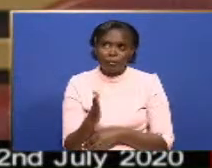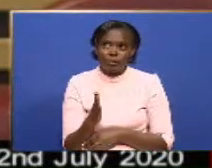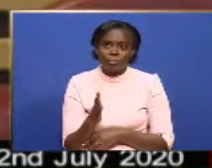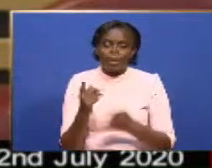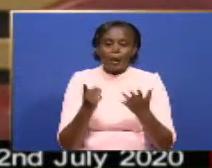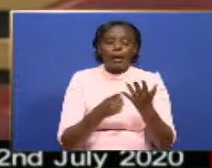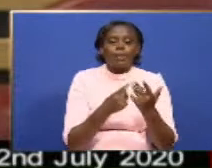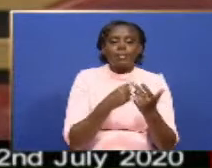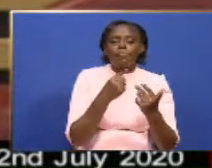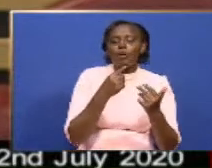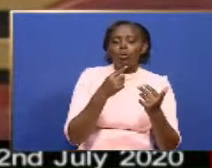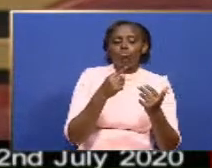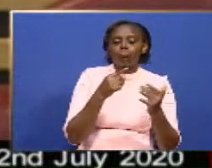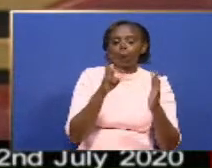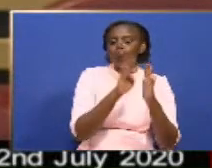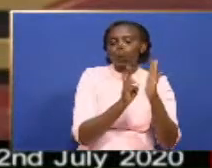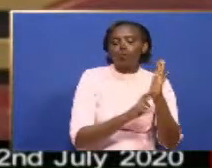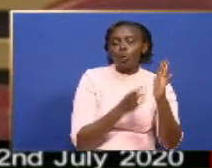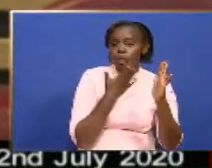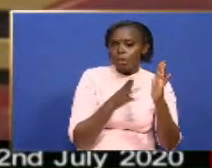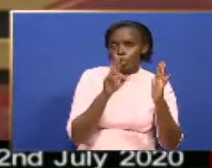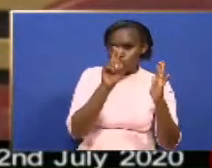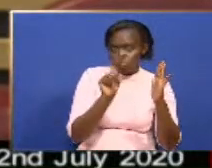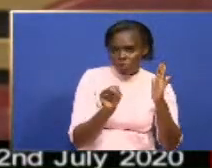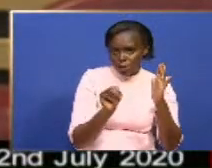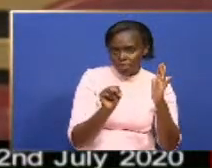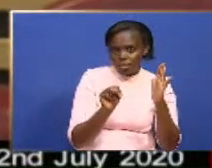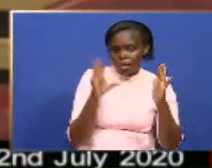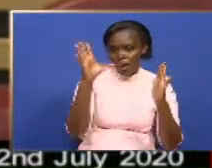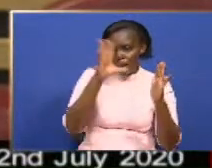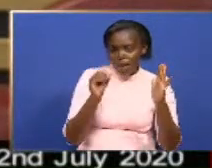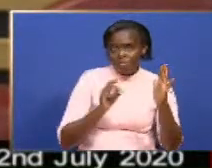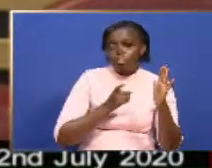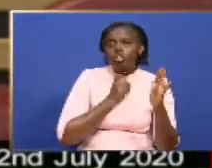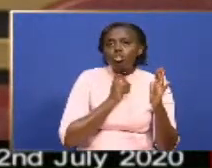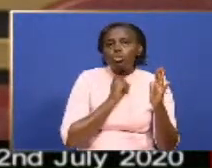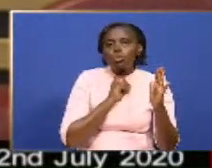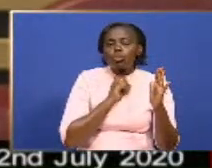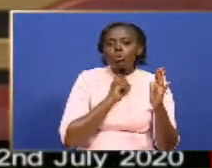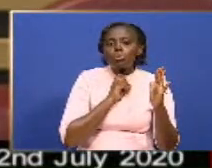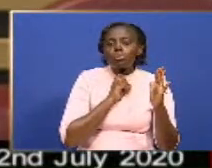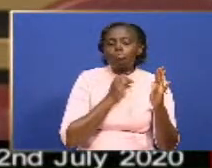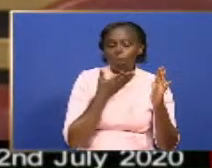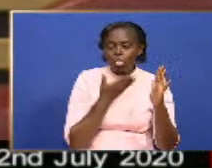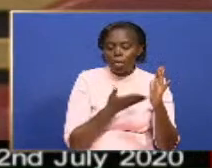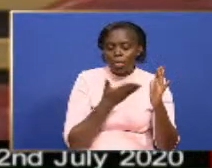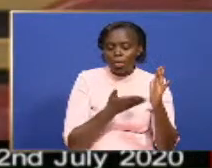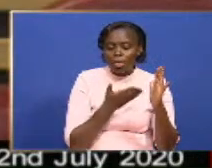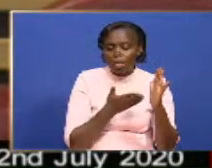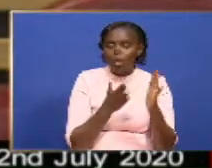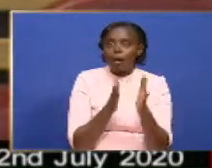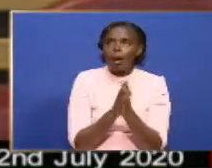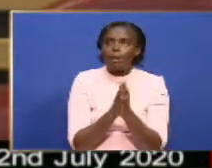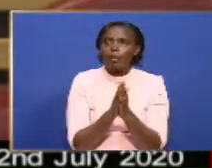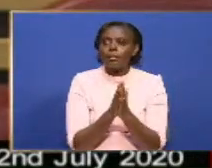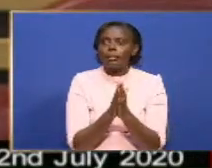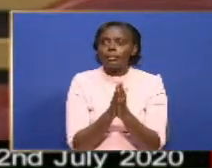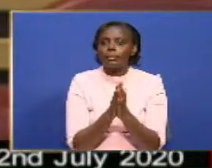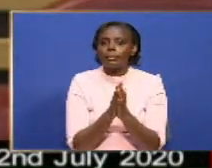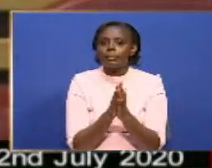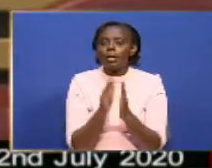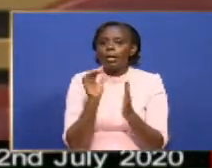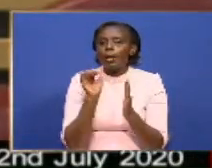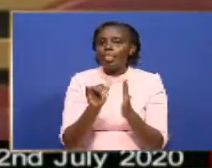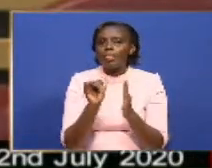several protocols. The African Union Protocol, and that